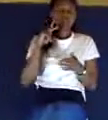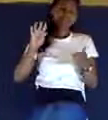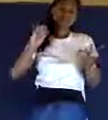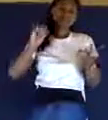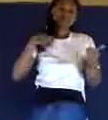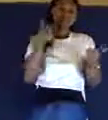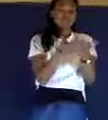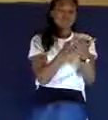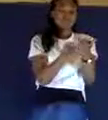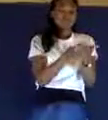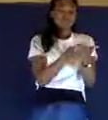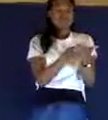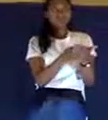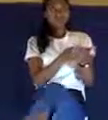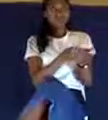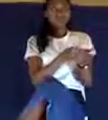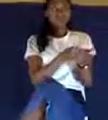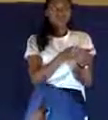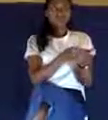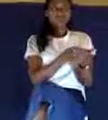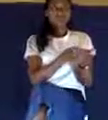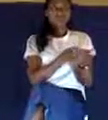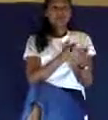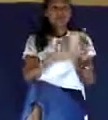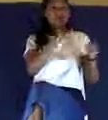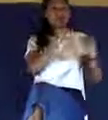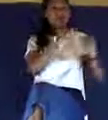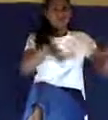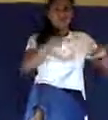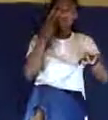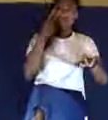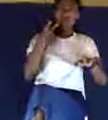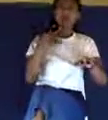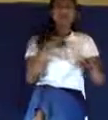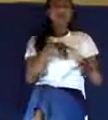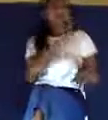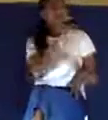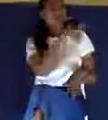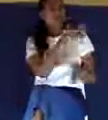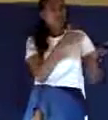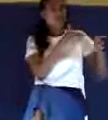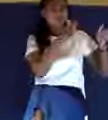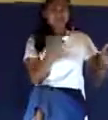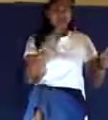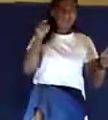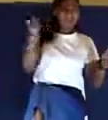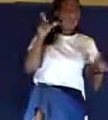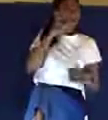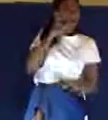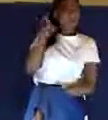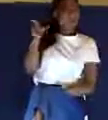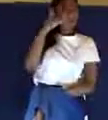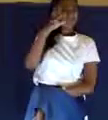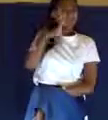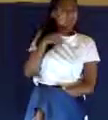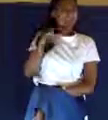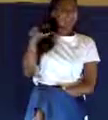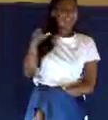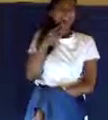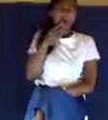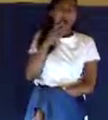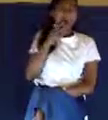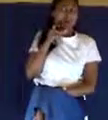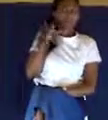answered him, "The Lord bless thee." In verse 5, then Boaz said unto his servants that was set over the reapers, "Whose damsel is this?" Who is